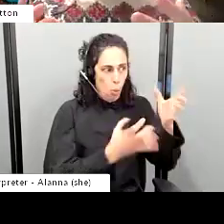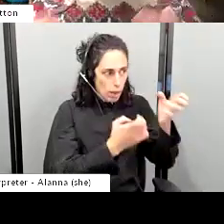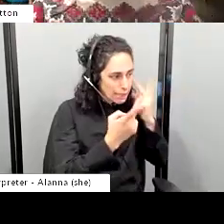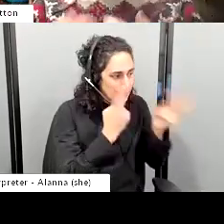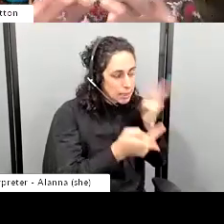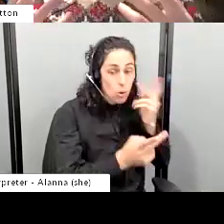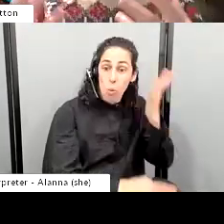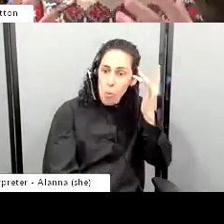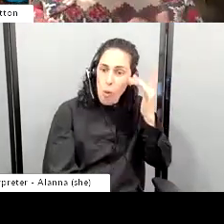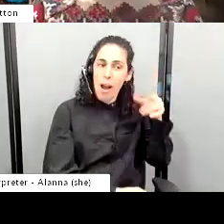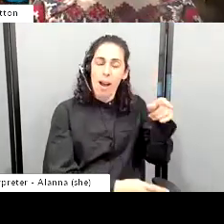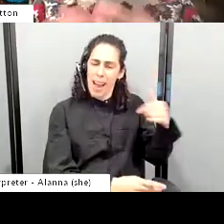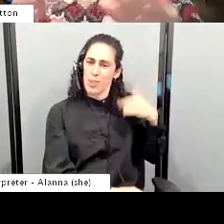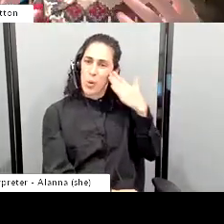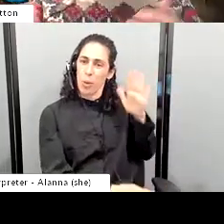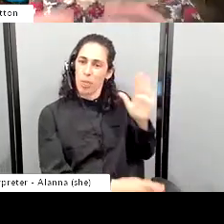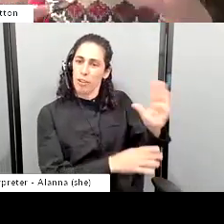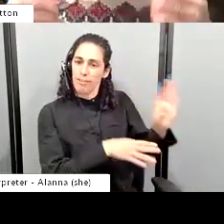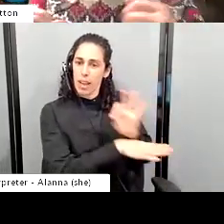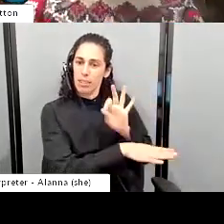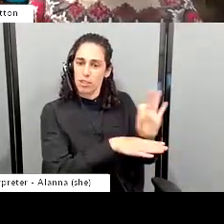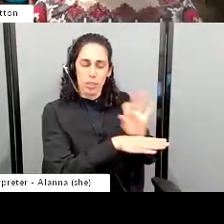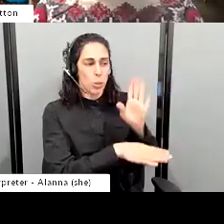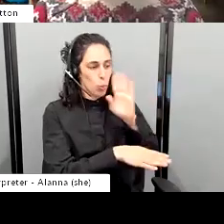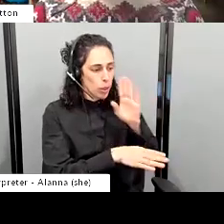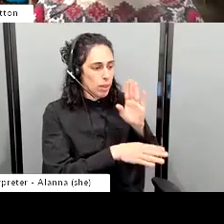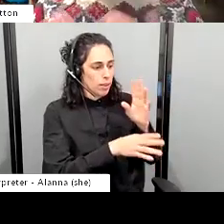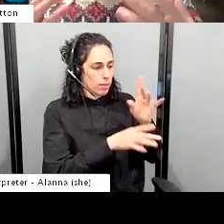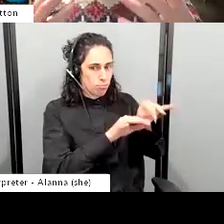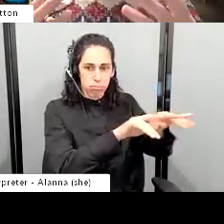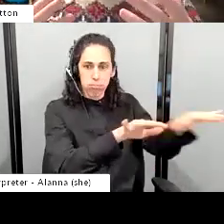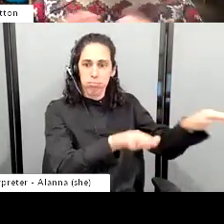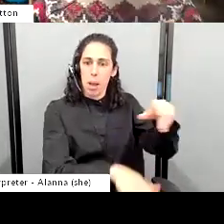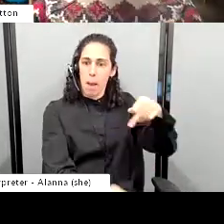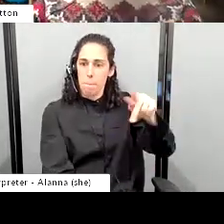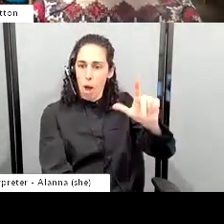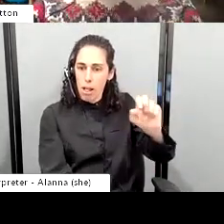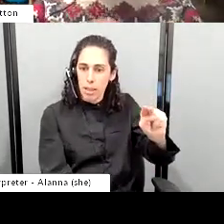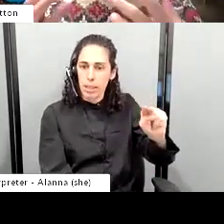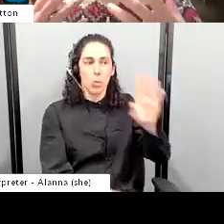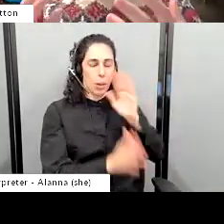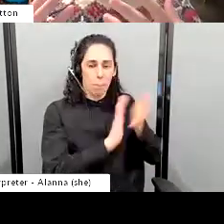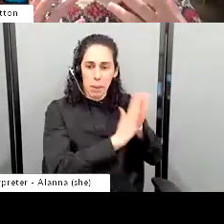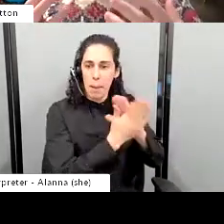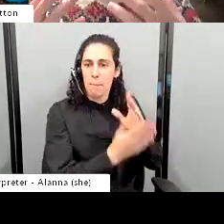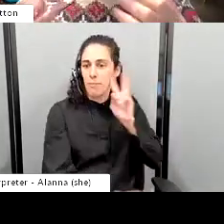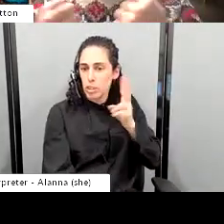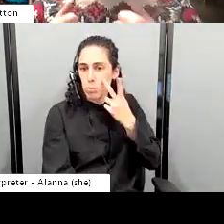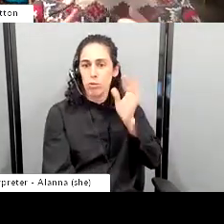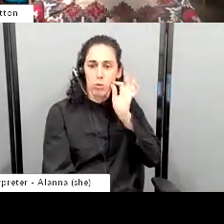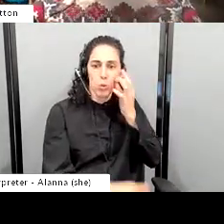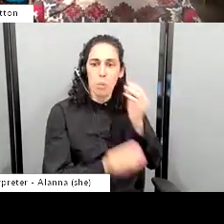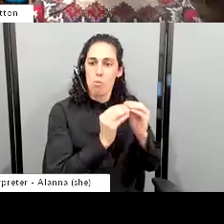and more nicer. Your vegetables are nicer. You have bigger vegetables, more colorful vegetables. So I'm wondering about how do I attract bees